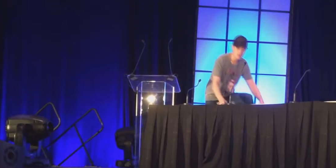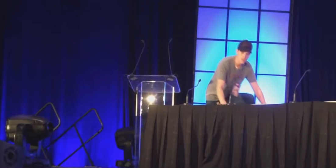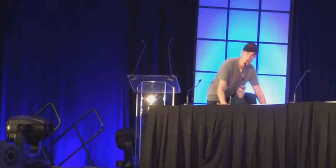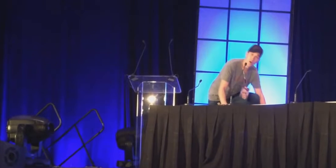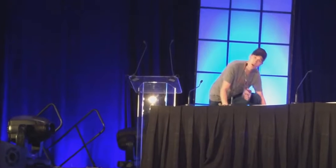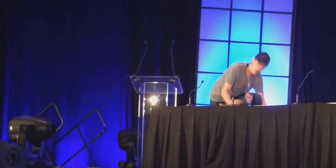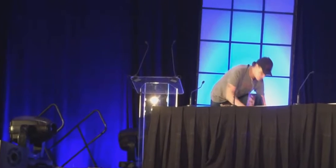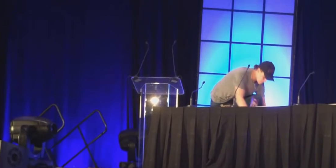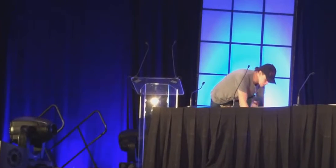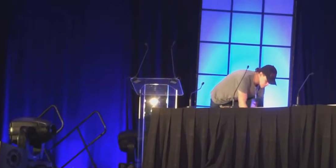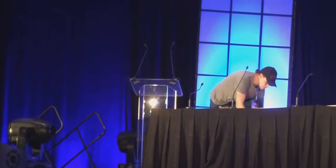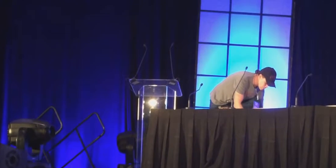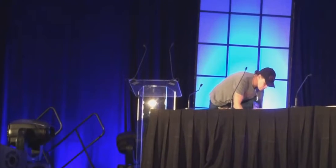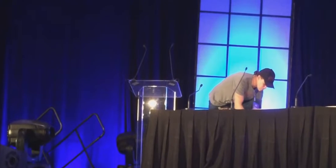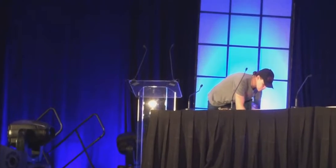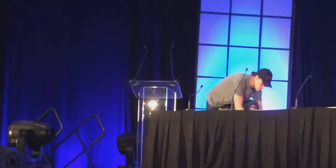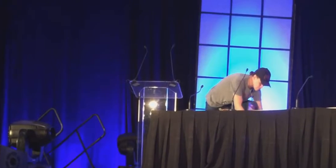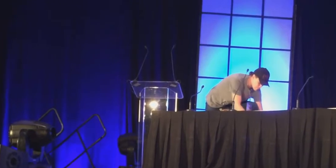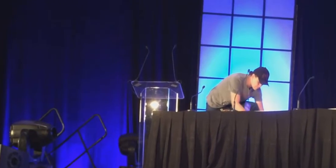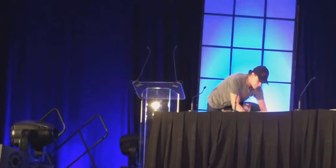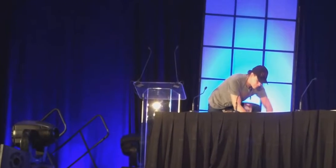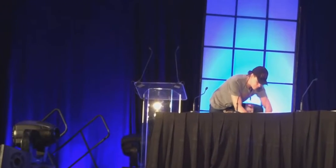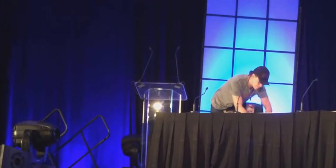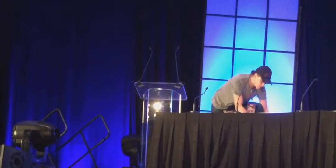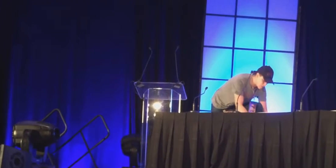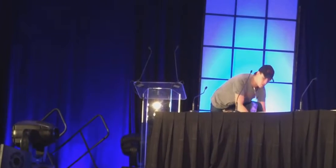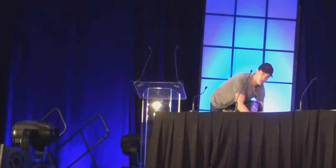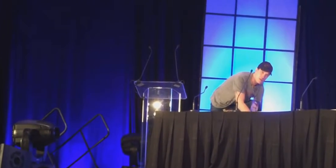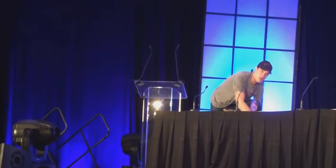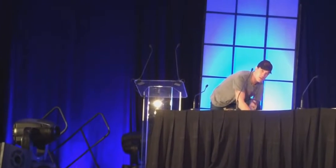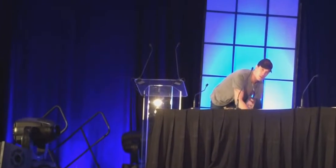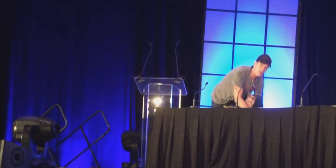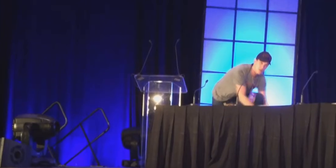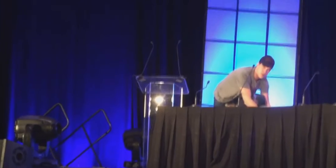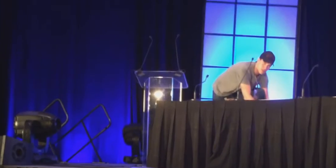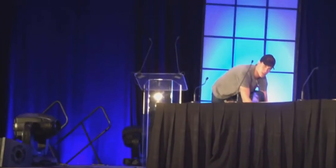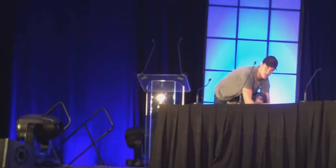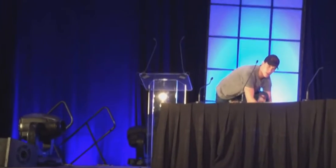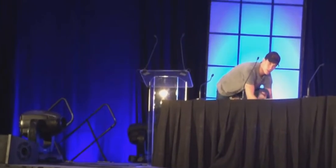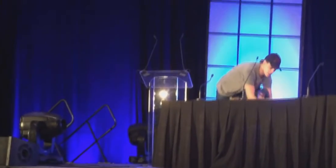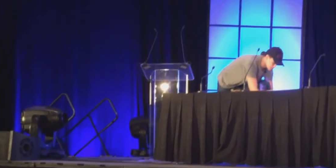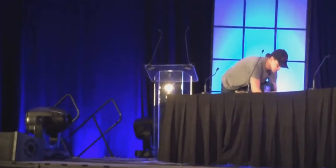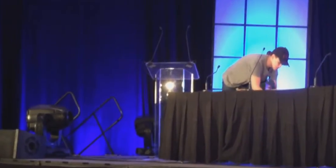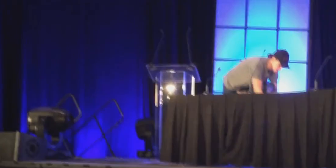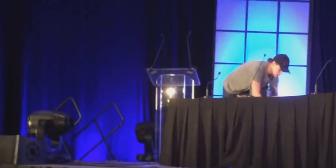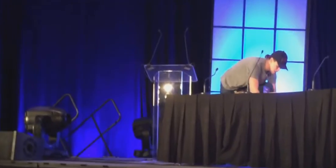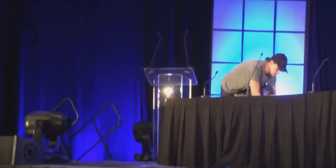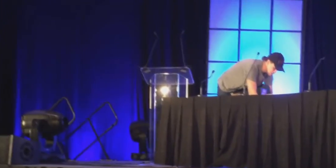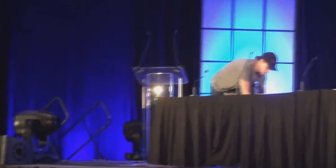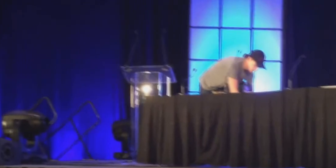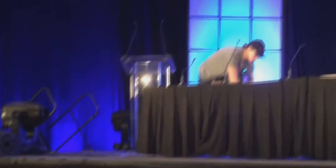clinic, and you've actually come up in stories of how you were able to